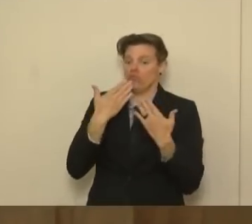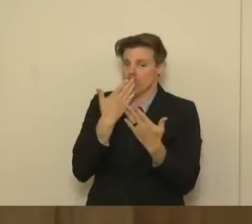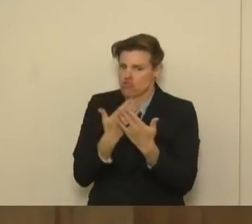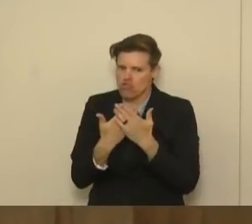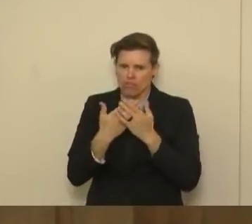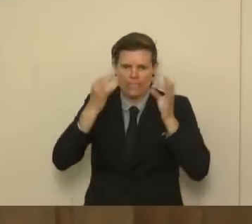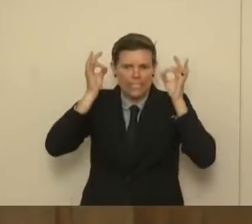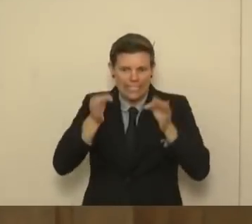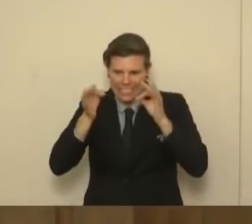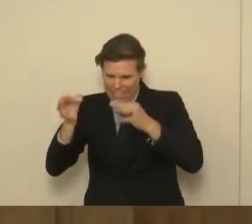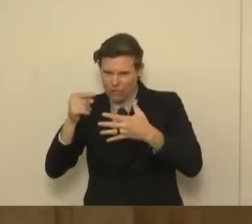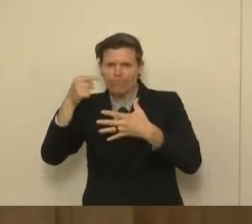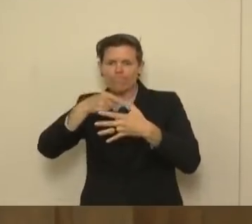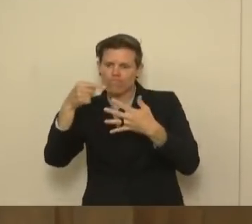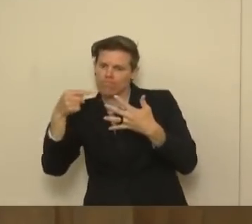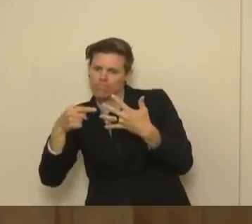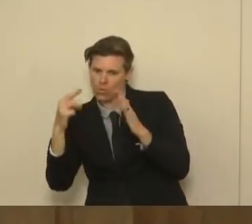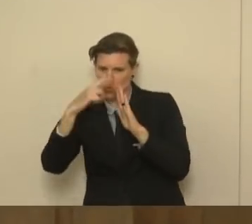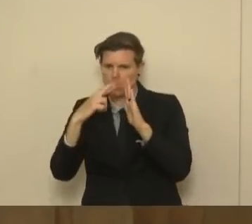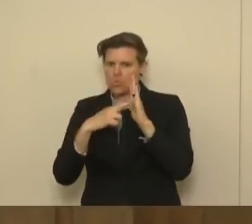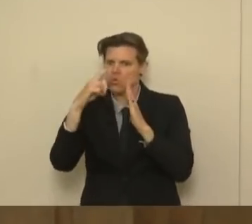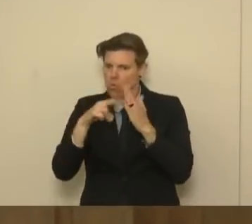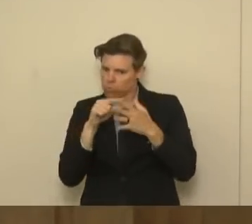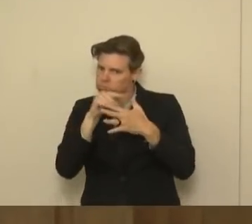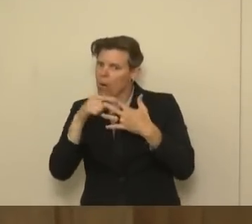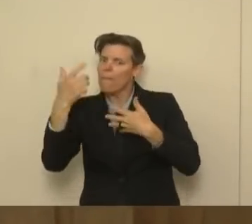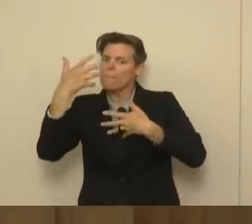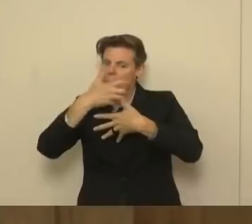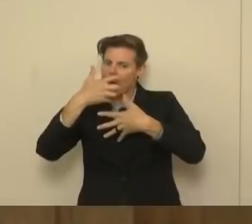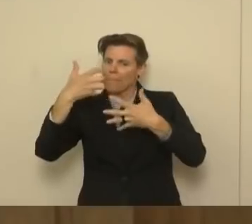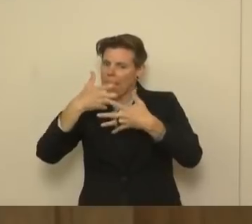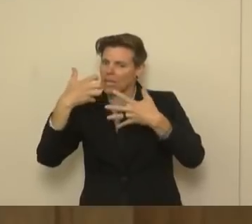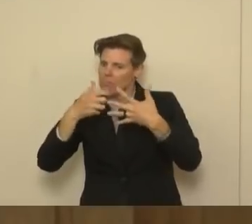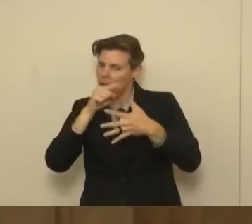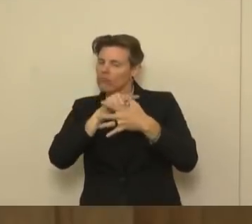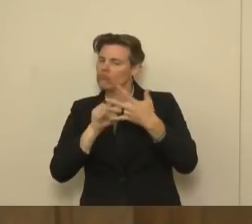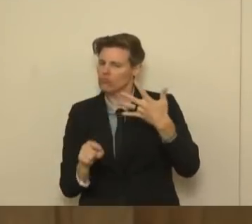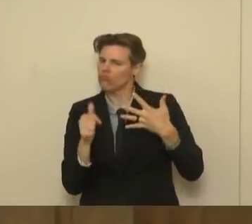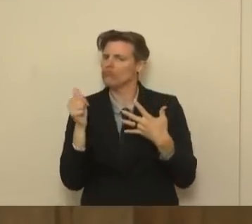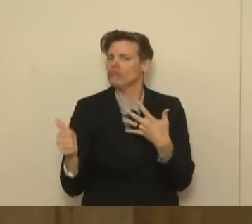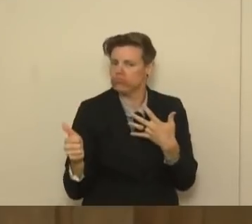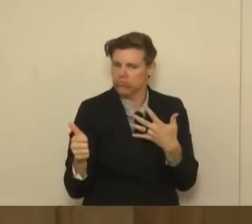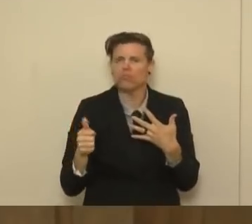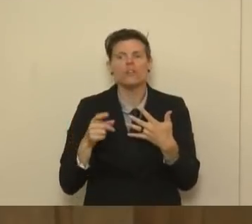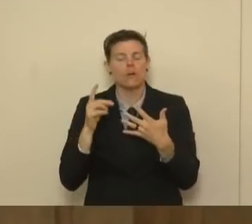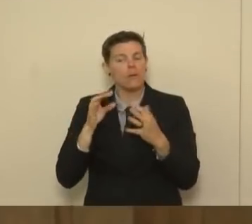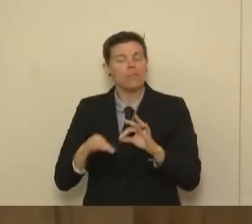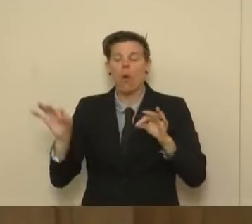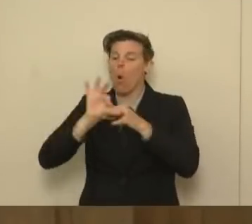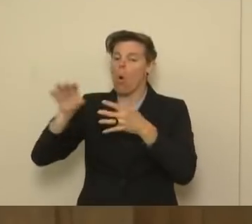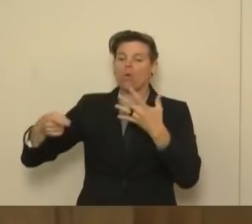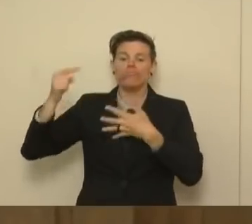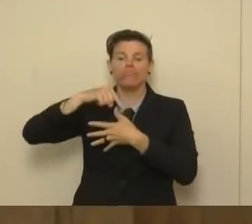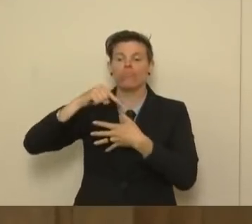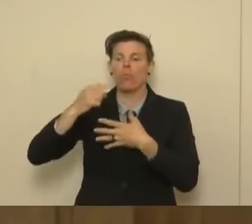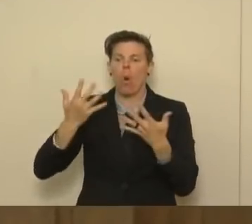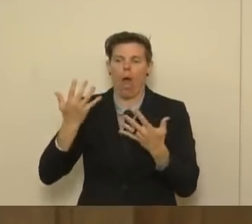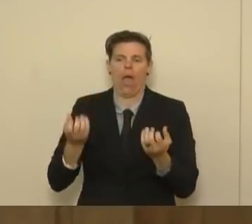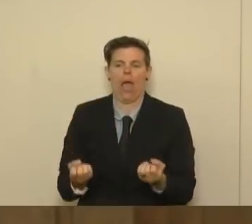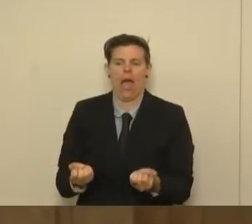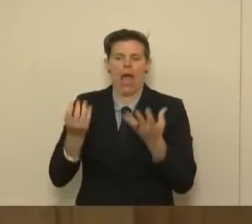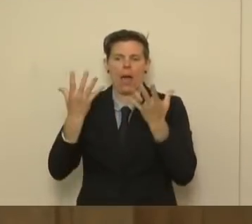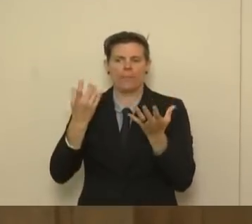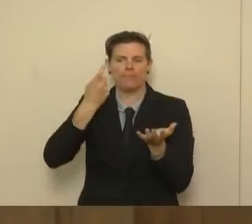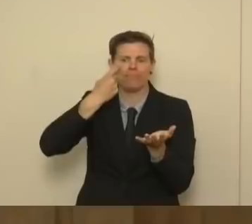mentioned earlier that what we've learned is that new cases per day is probably the most important of all our metrics. It's now in our